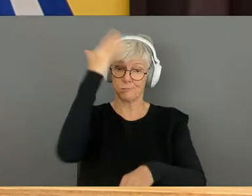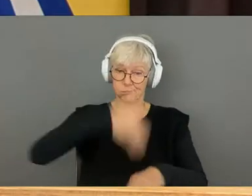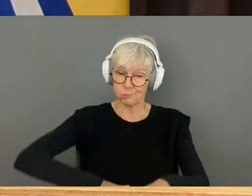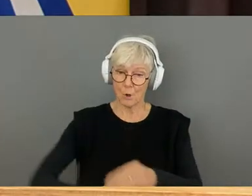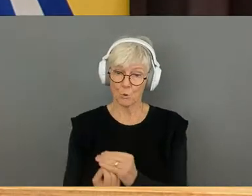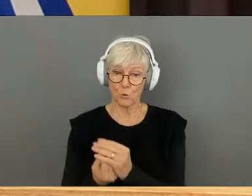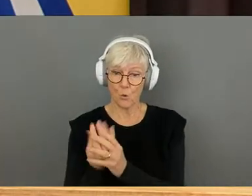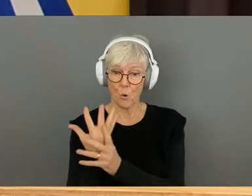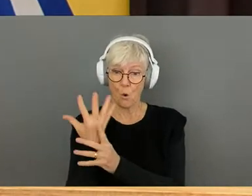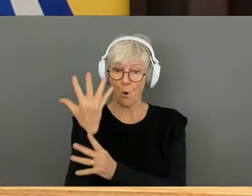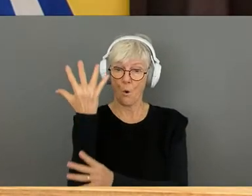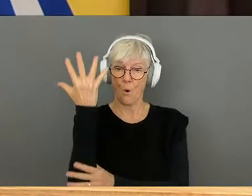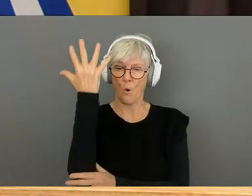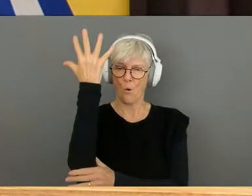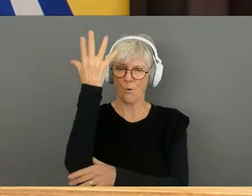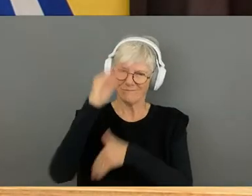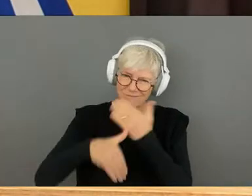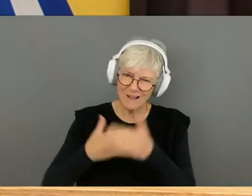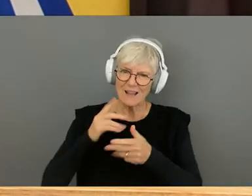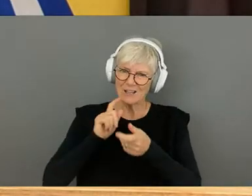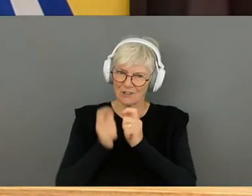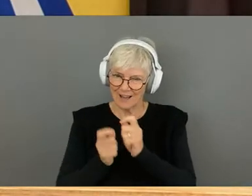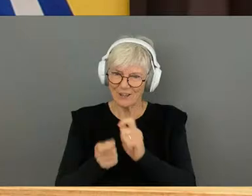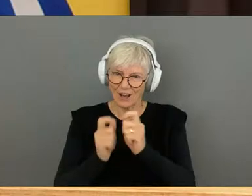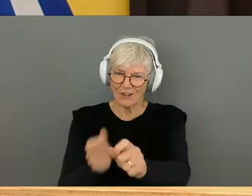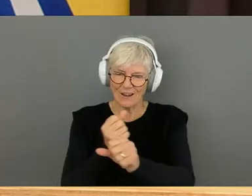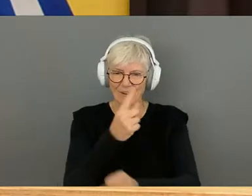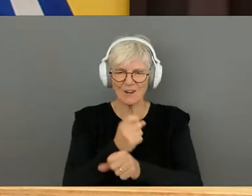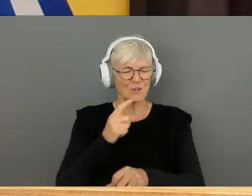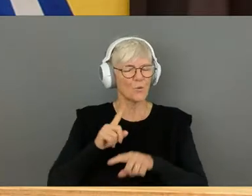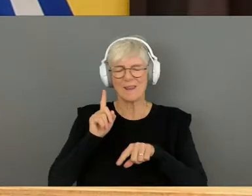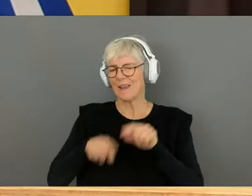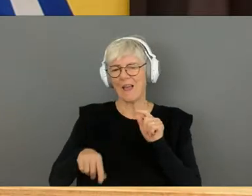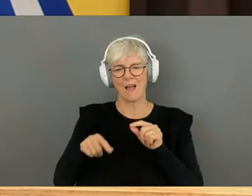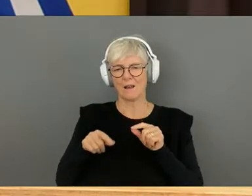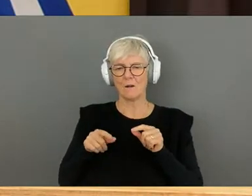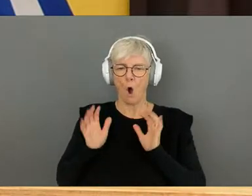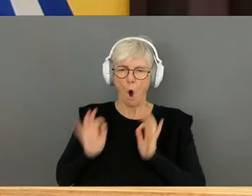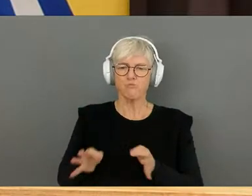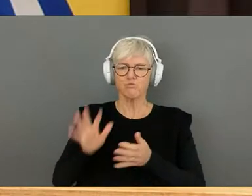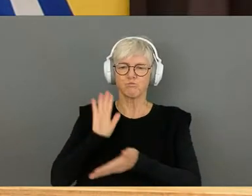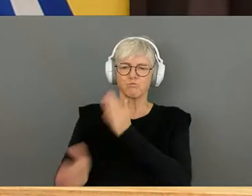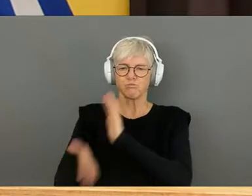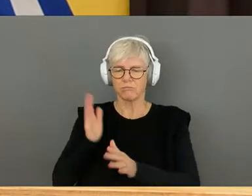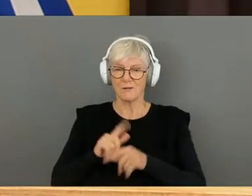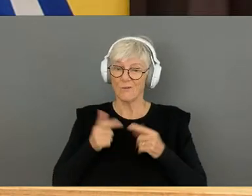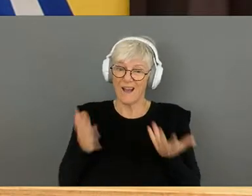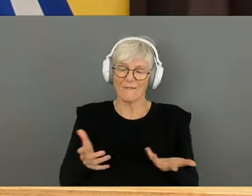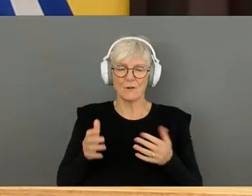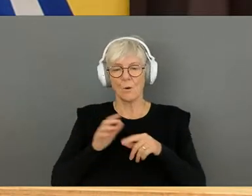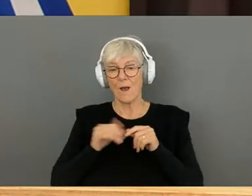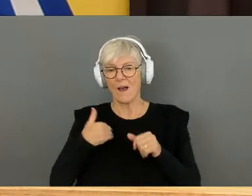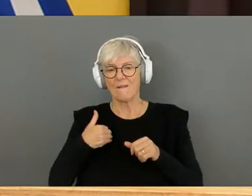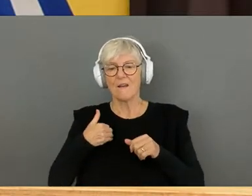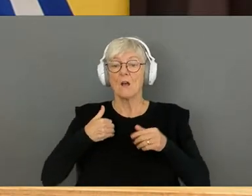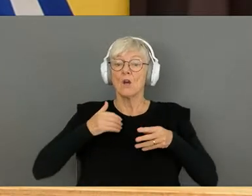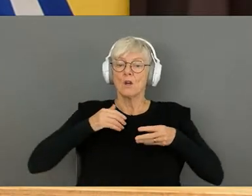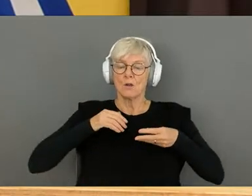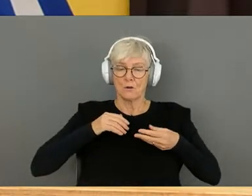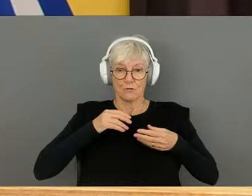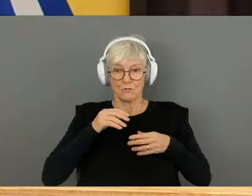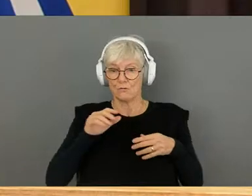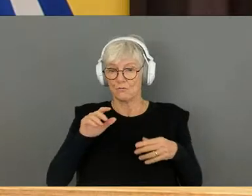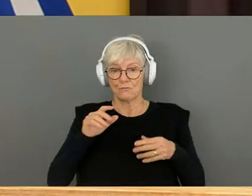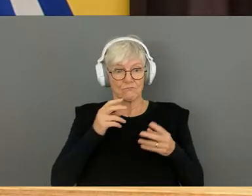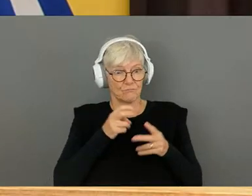program as a whole and try to maintain vegetation management. So there's transmission and distribution. And we, like I said, we look at